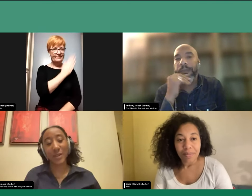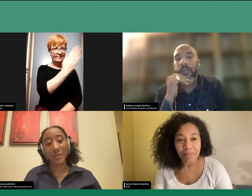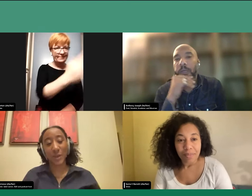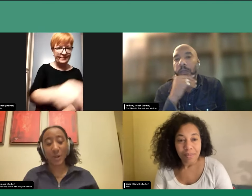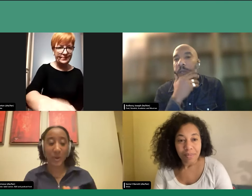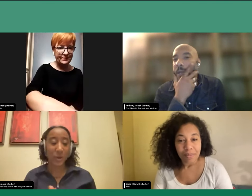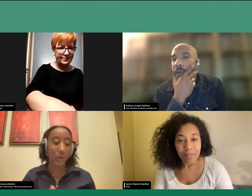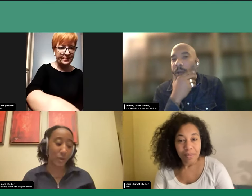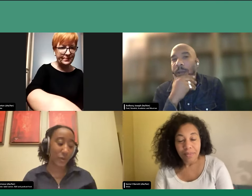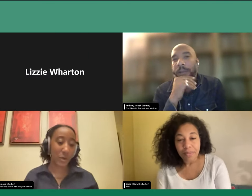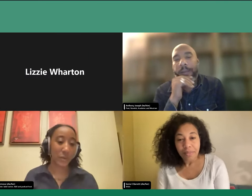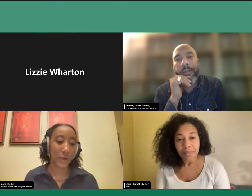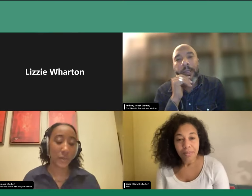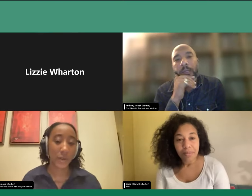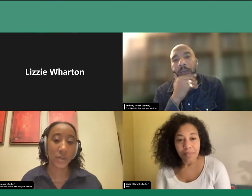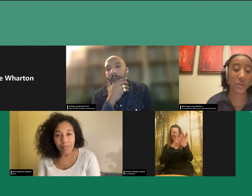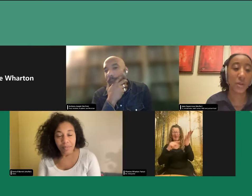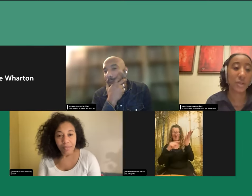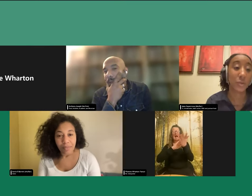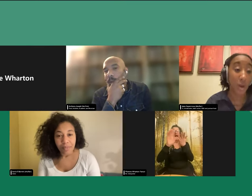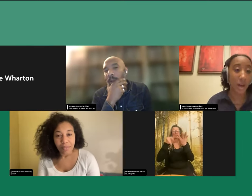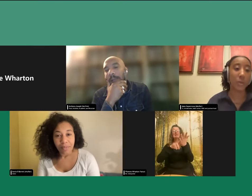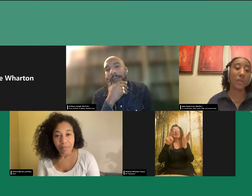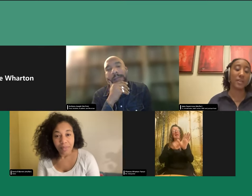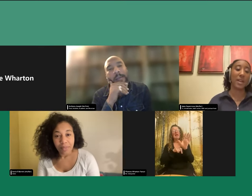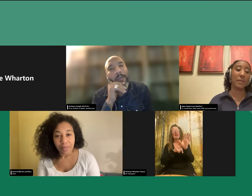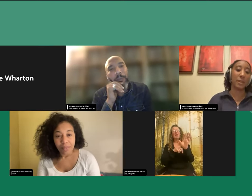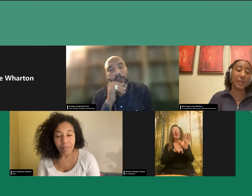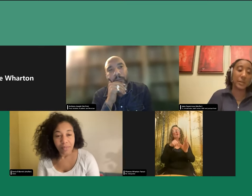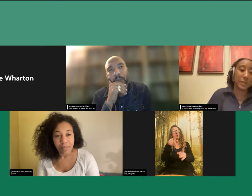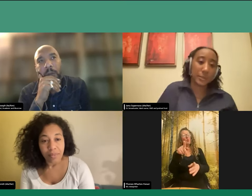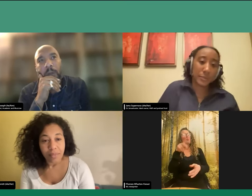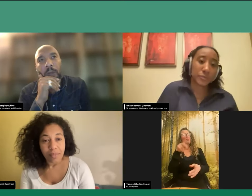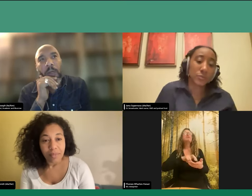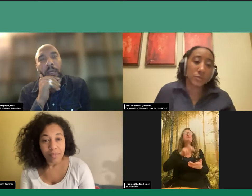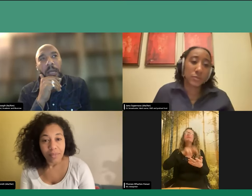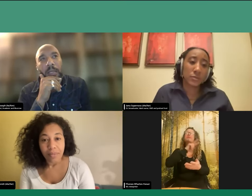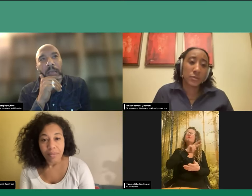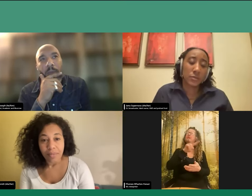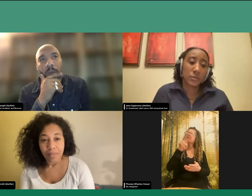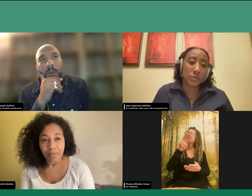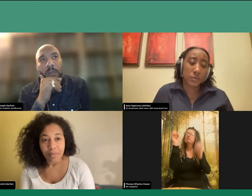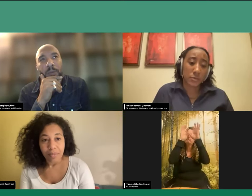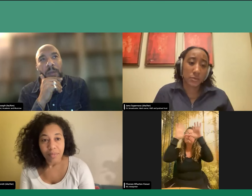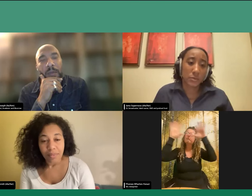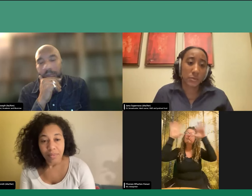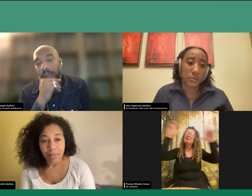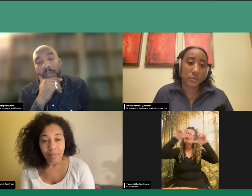Anthony, you know, been going on the walkthrough of Sonia's work, what things came up for you? I think